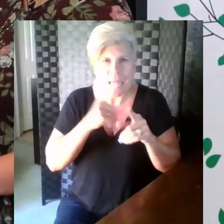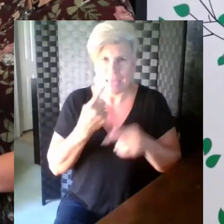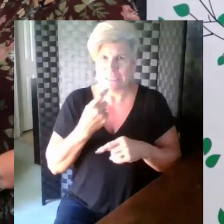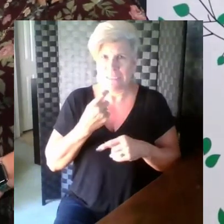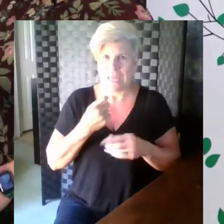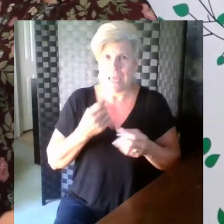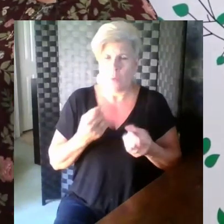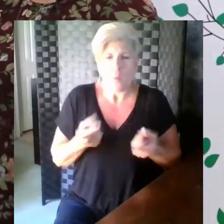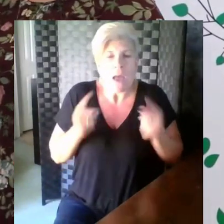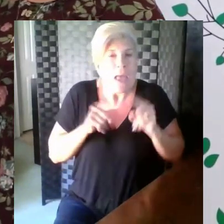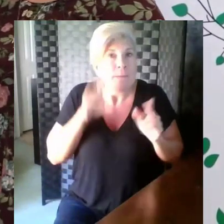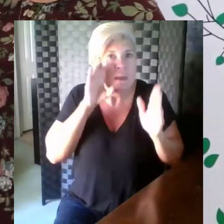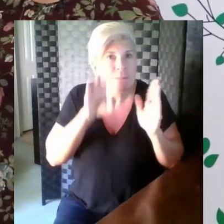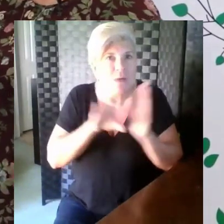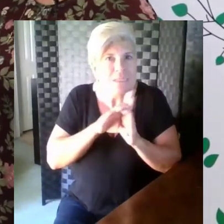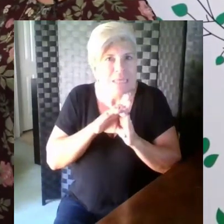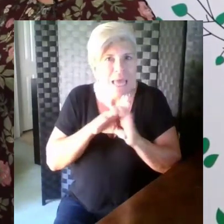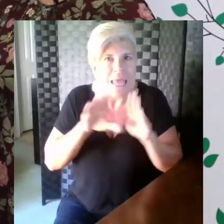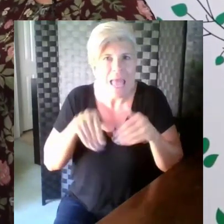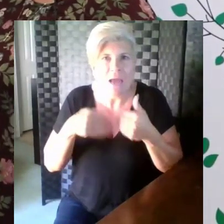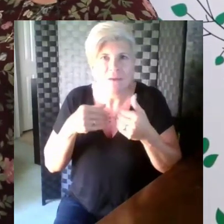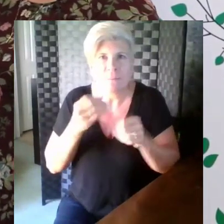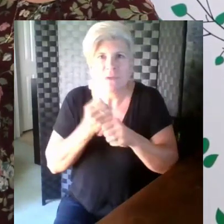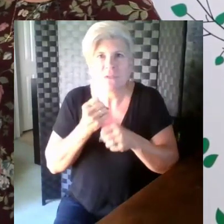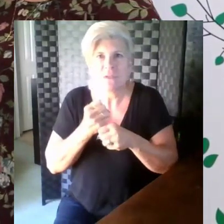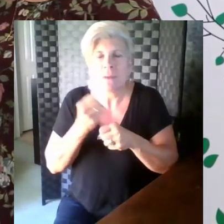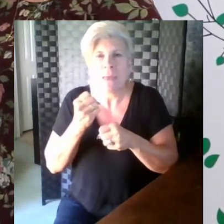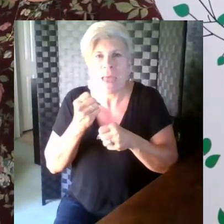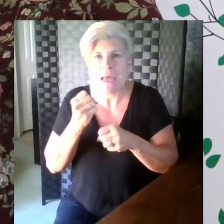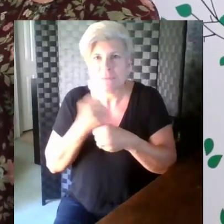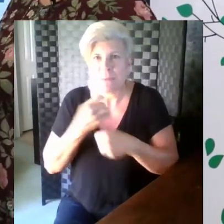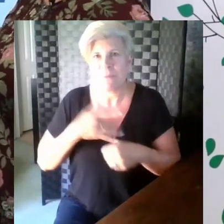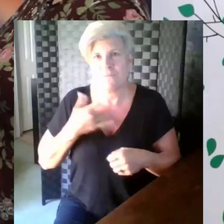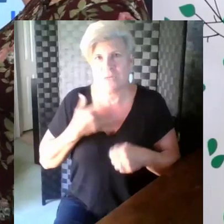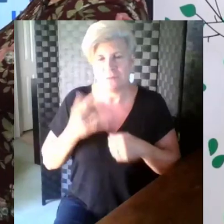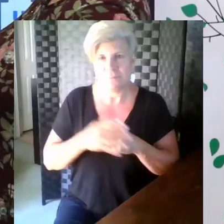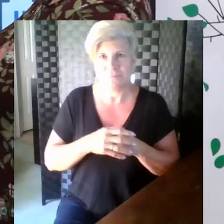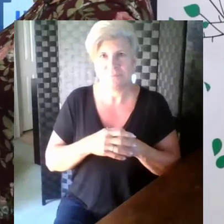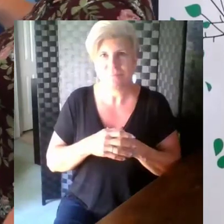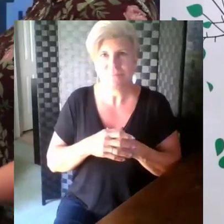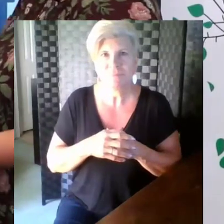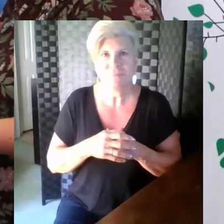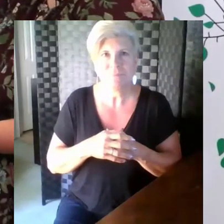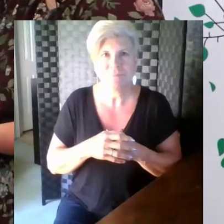asking ourselves what's happening in the pictures and how do the pictures make me feel.